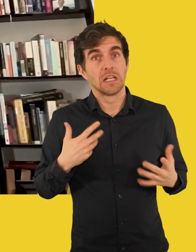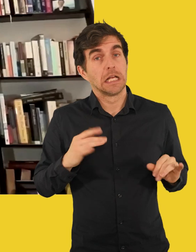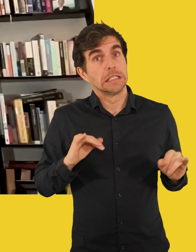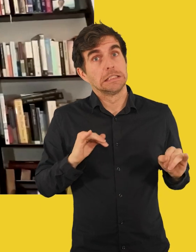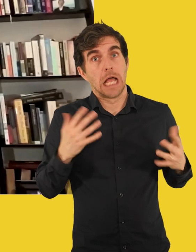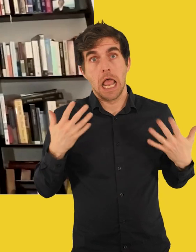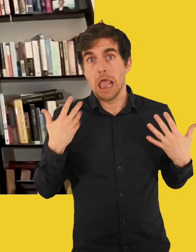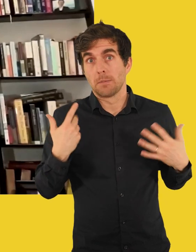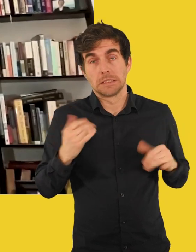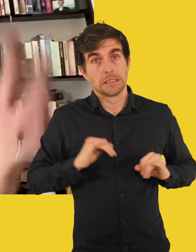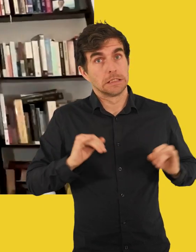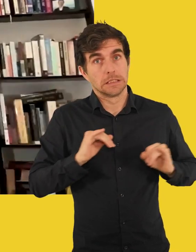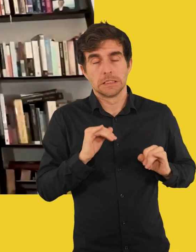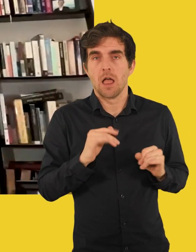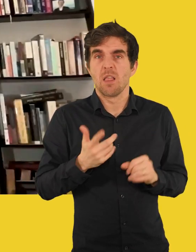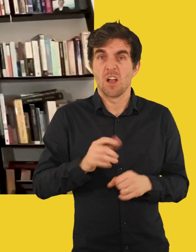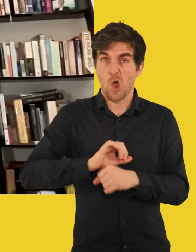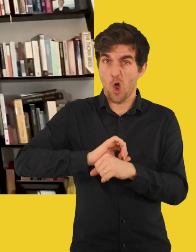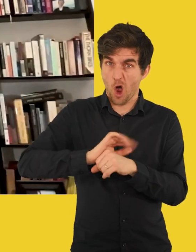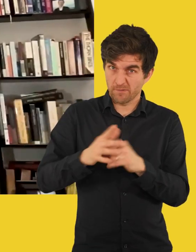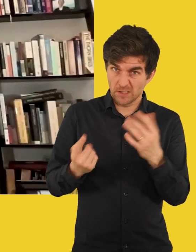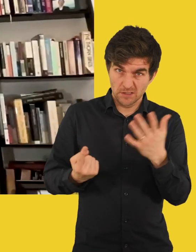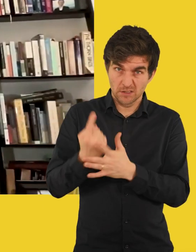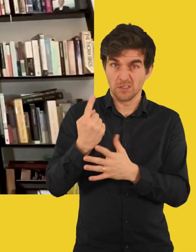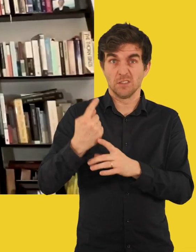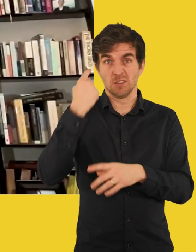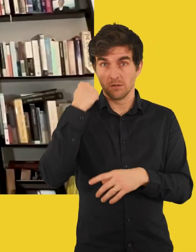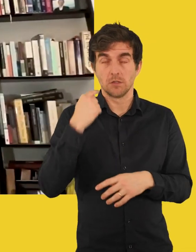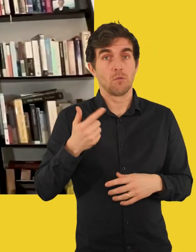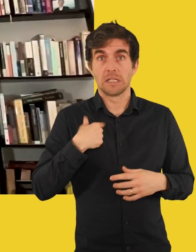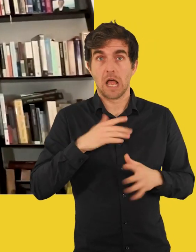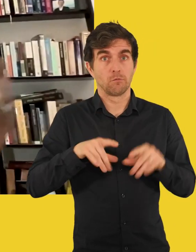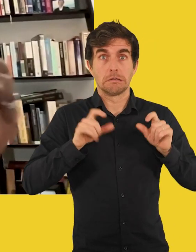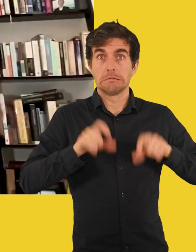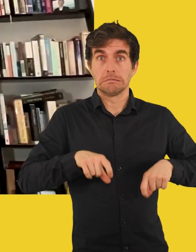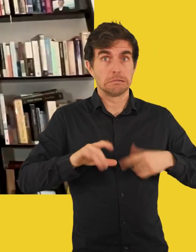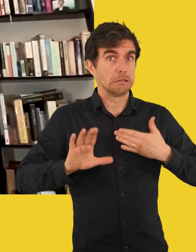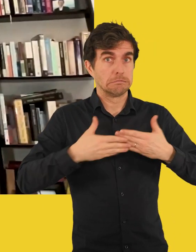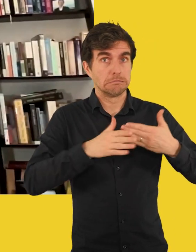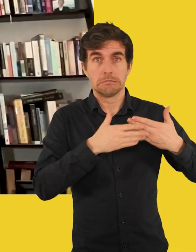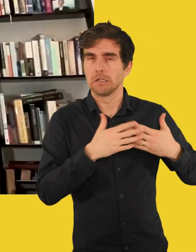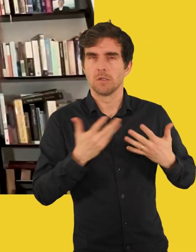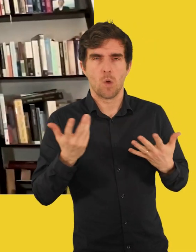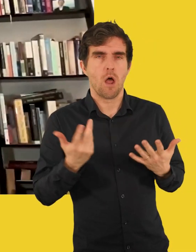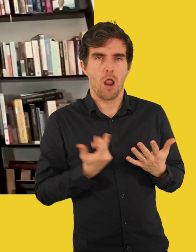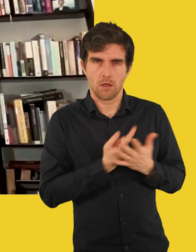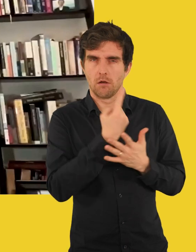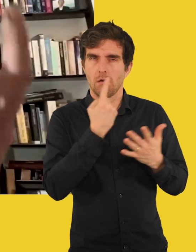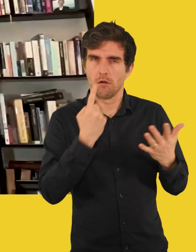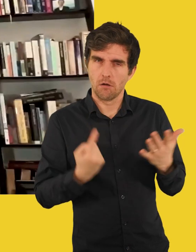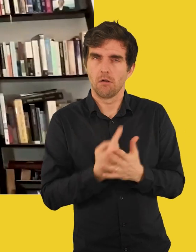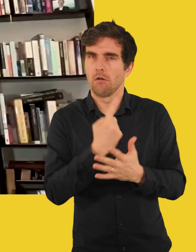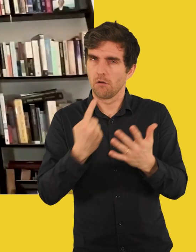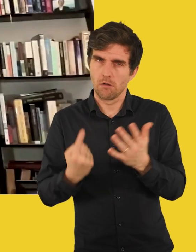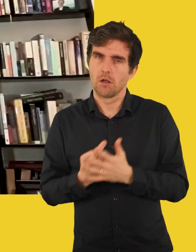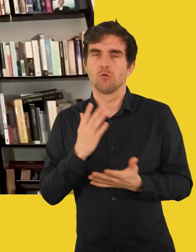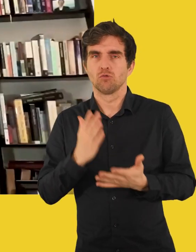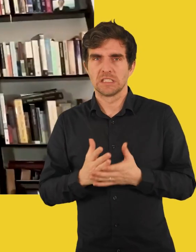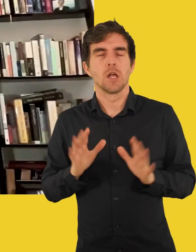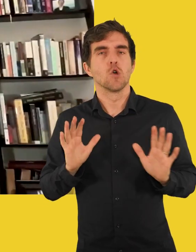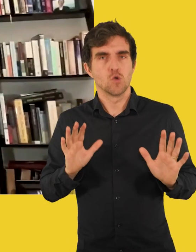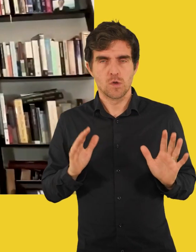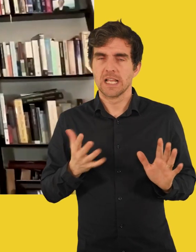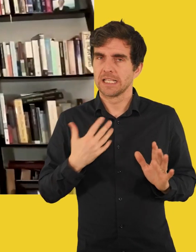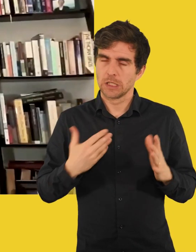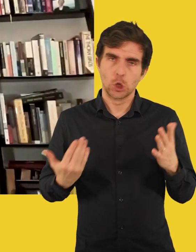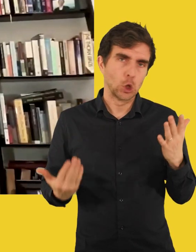feeling the climate emergency here when COVID hit and everyone was sent into lockdown. So we had this combination of things that was swirling around